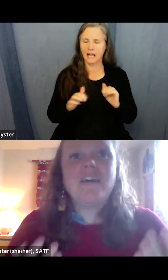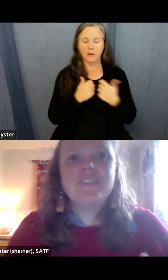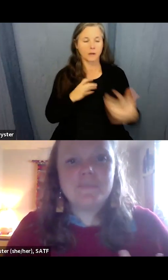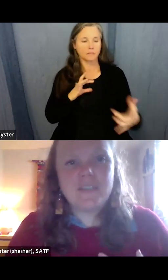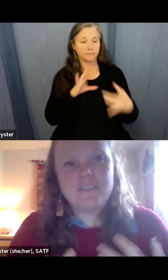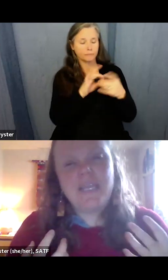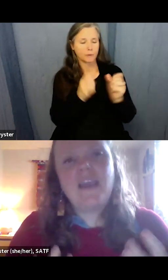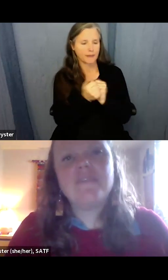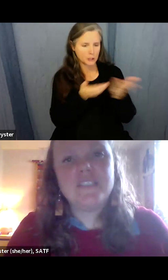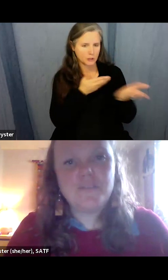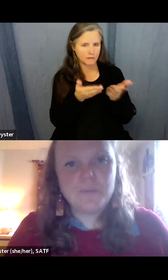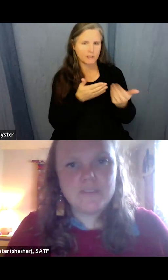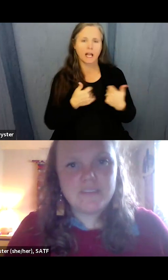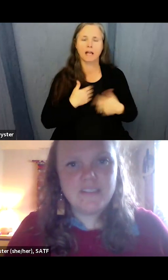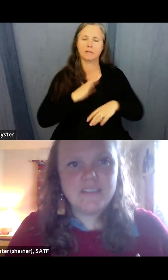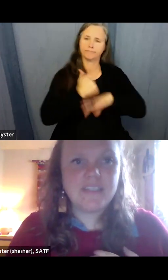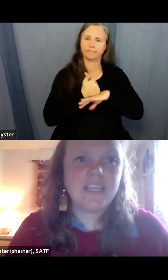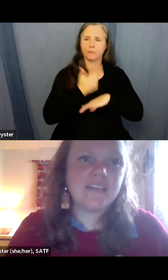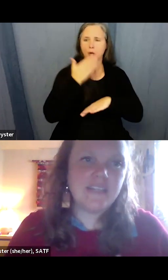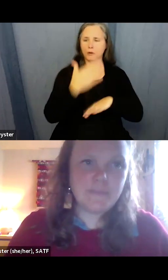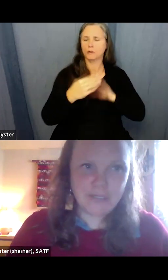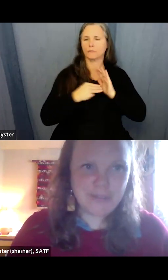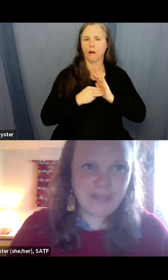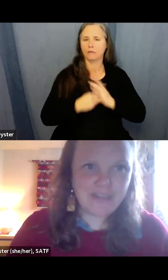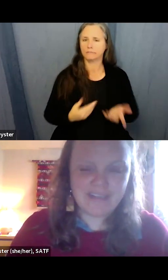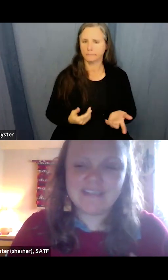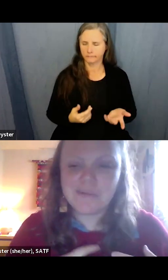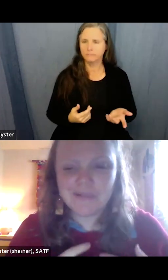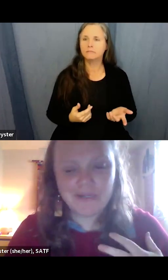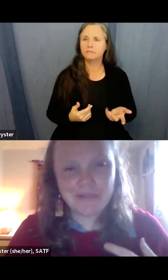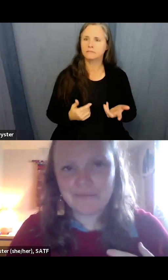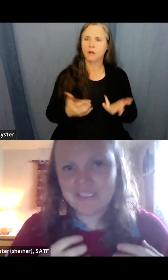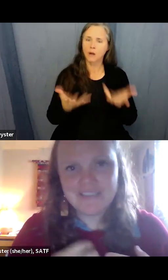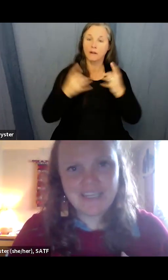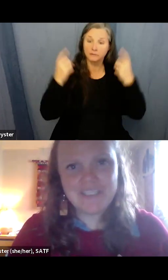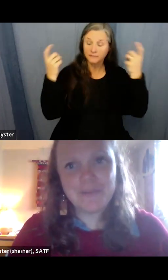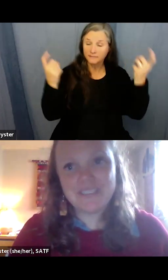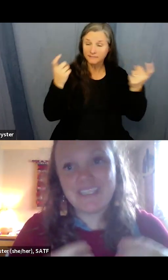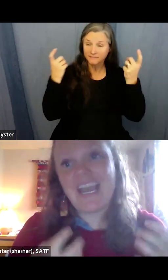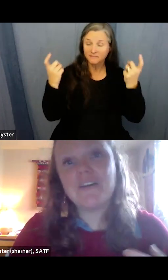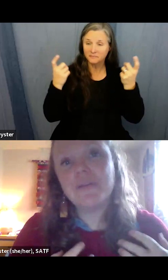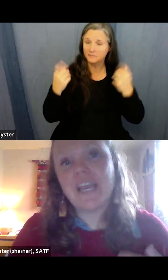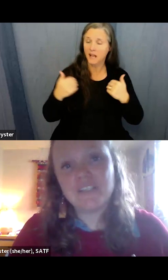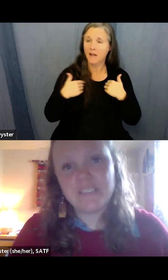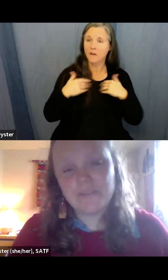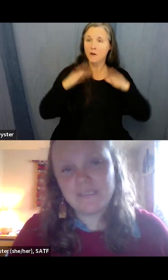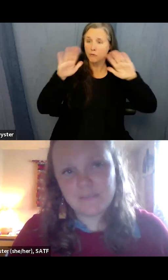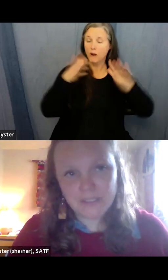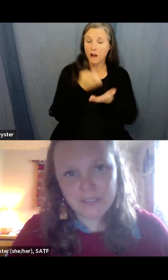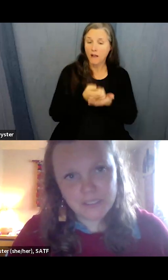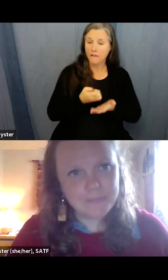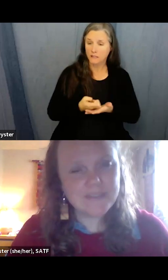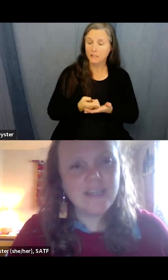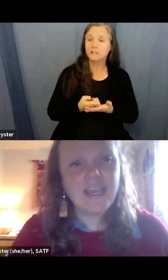So we have these models, we have these tools to connect and partner better. And that's where we're going. We're going to dive deeper into, like, how do we actually do